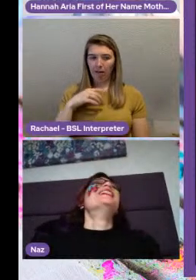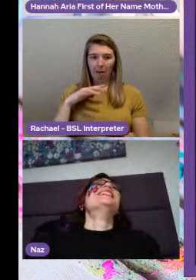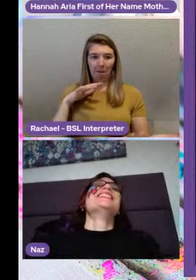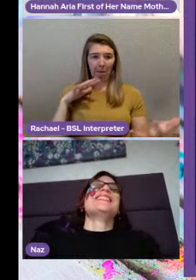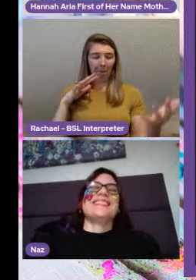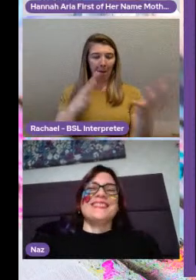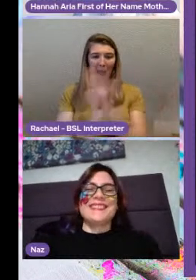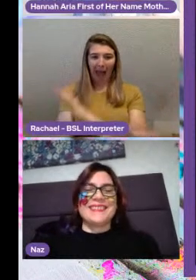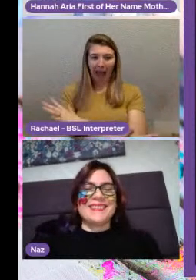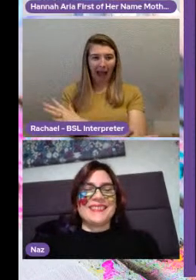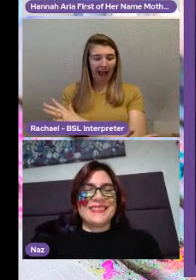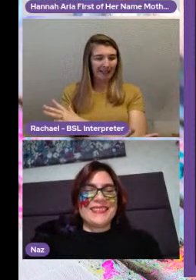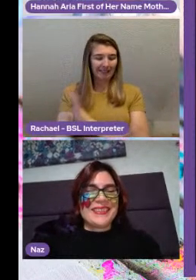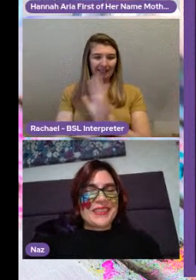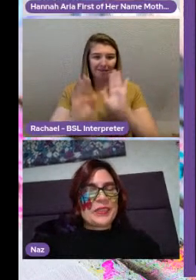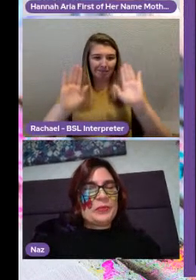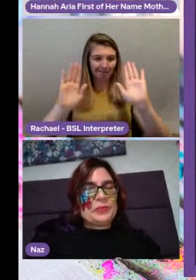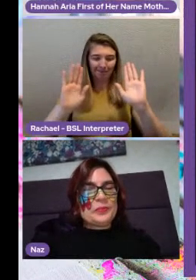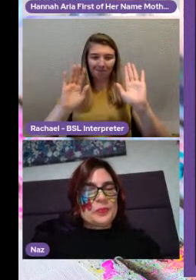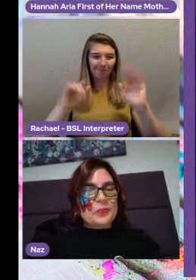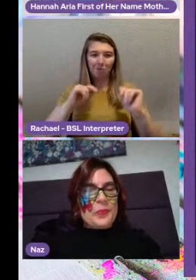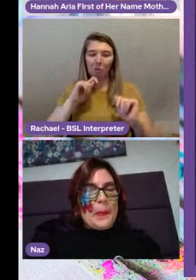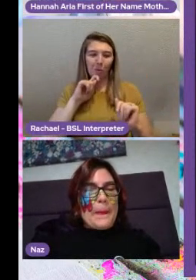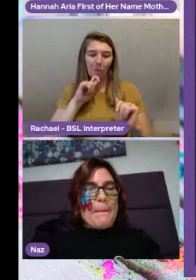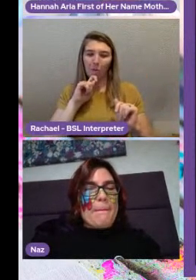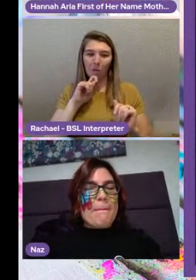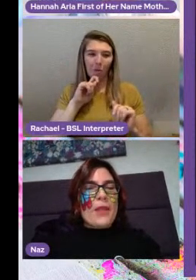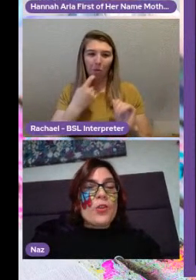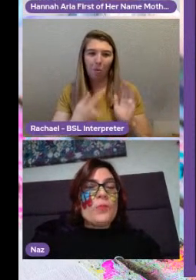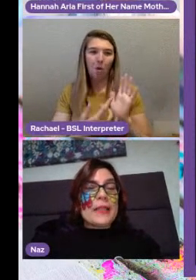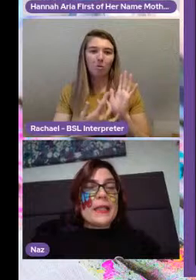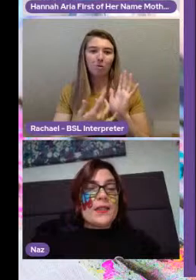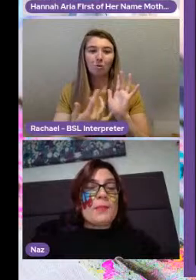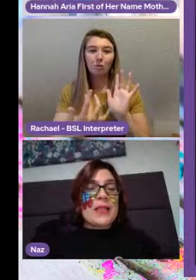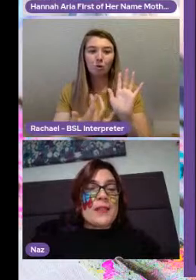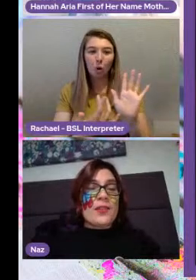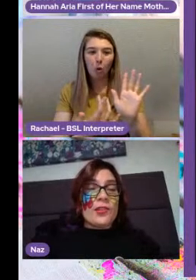I really did. So in fact, I might show you some of my mess.